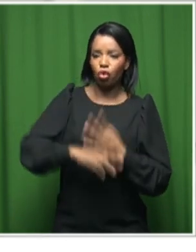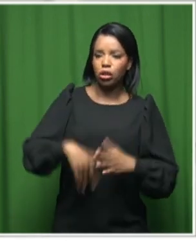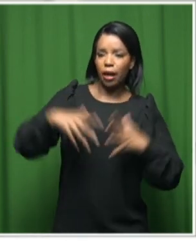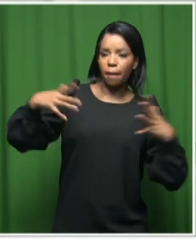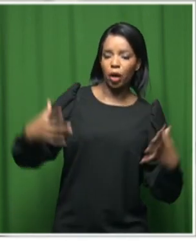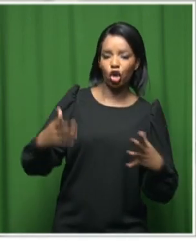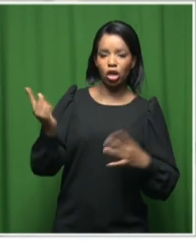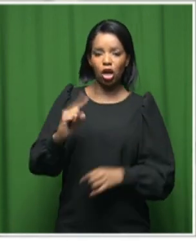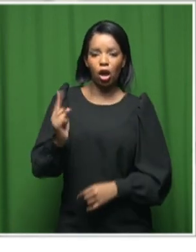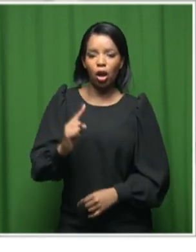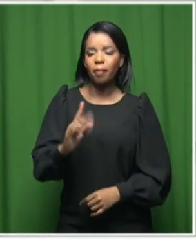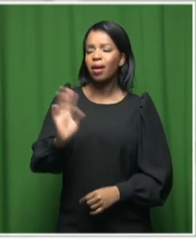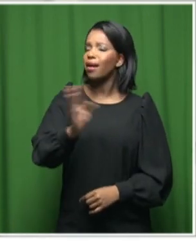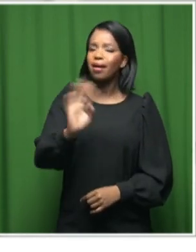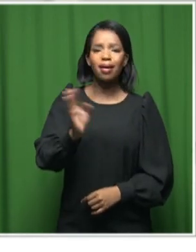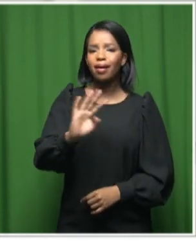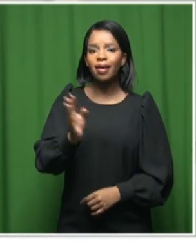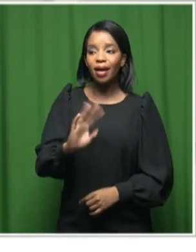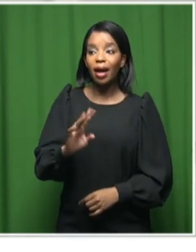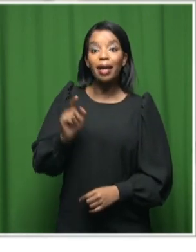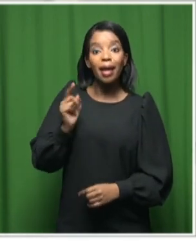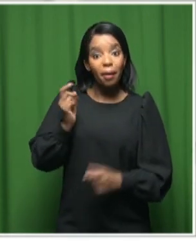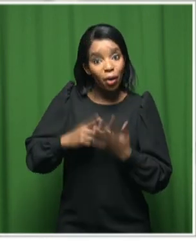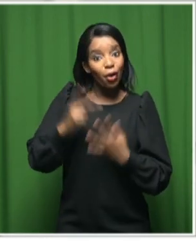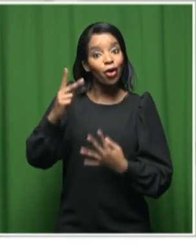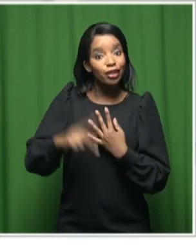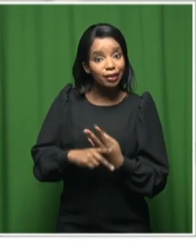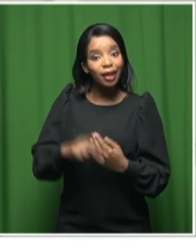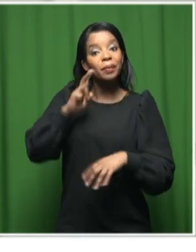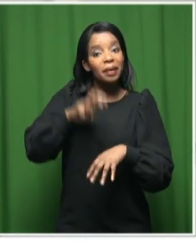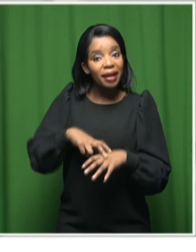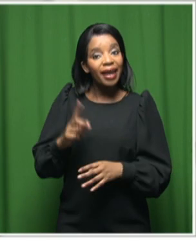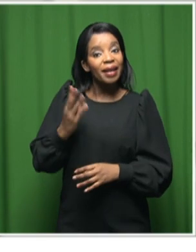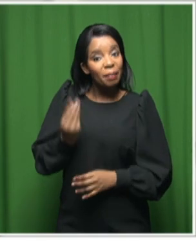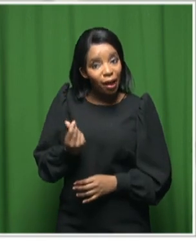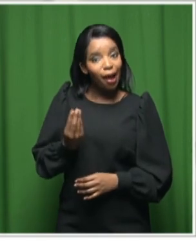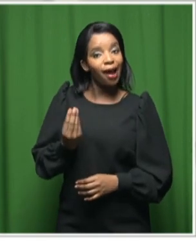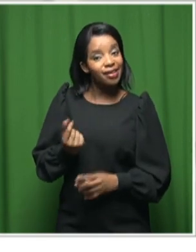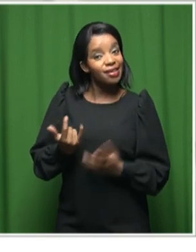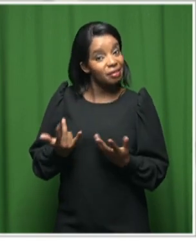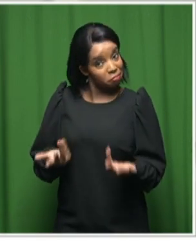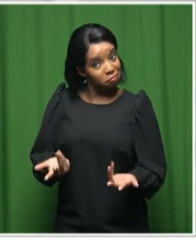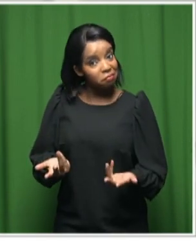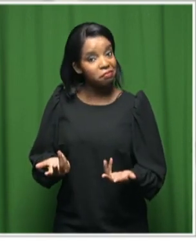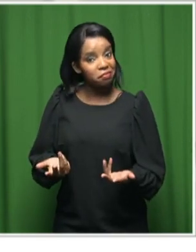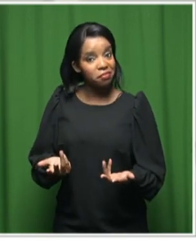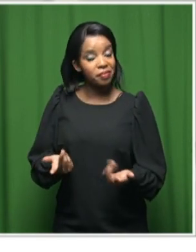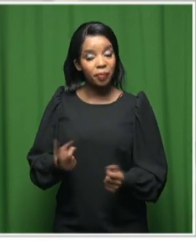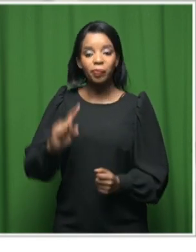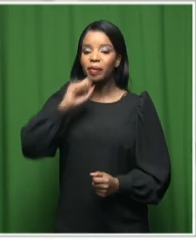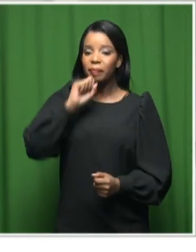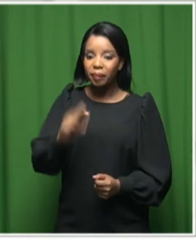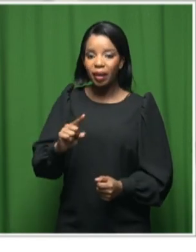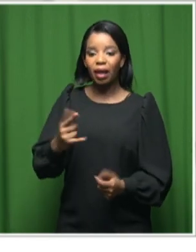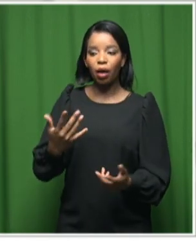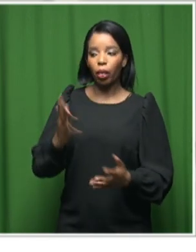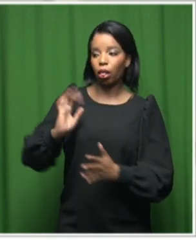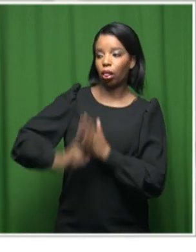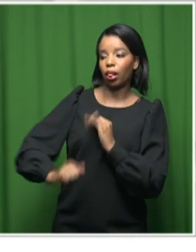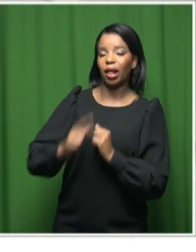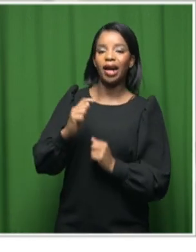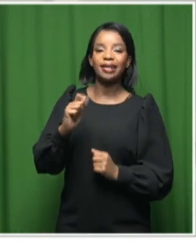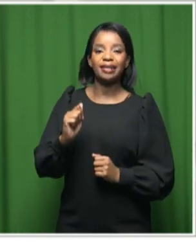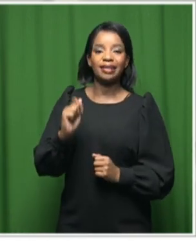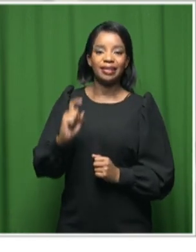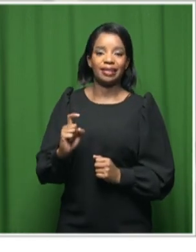need electricity, for instance, to be available. That's the basic idea. We need